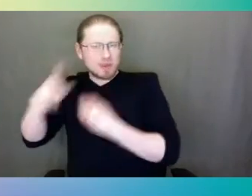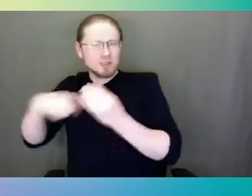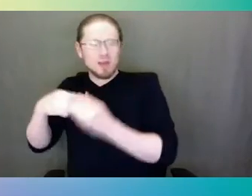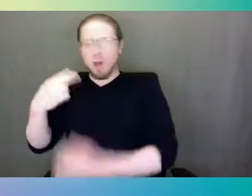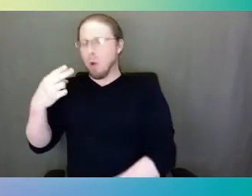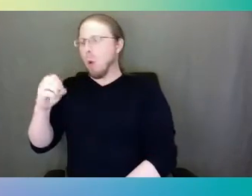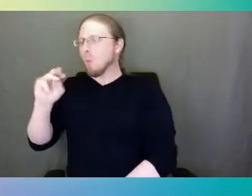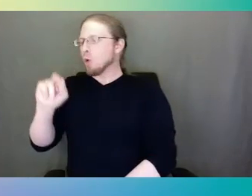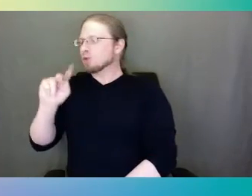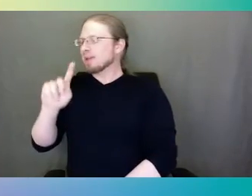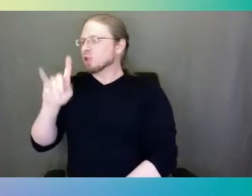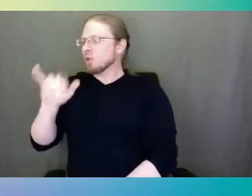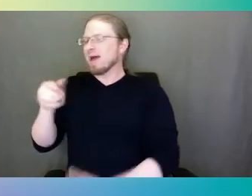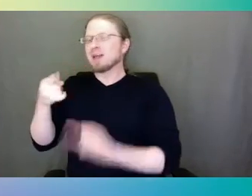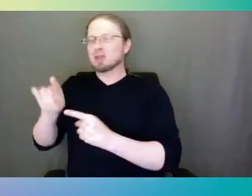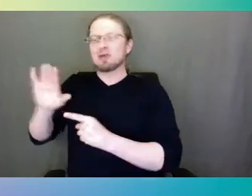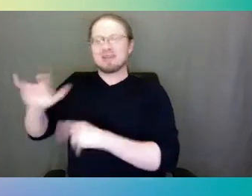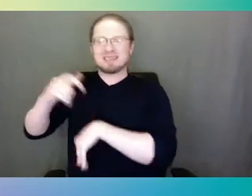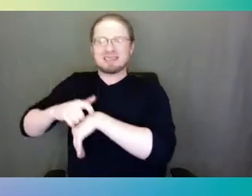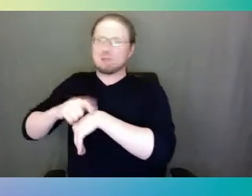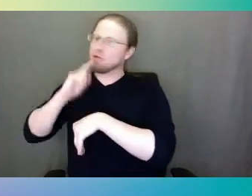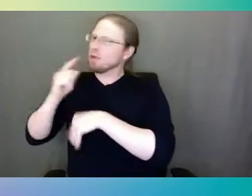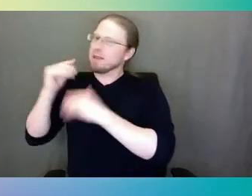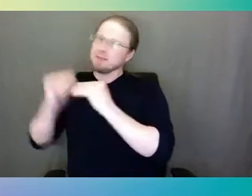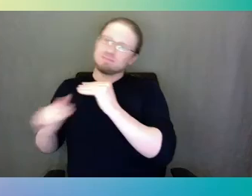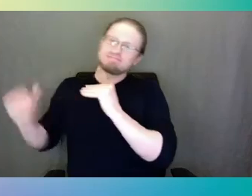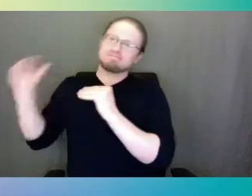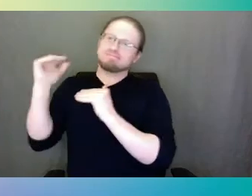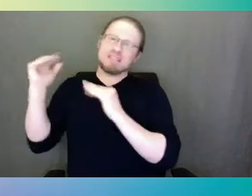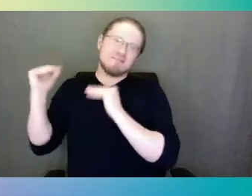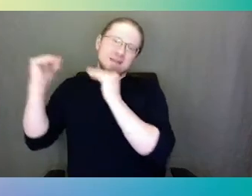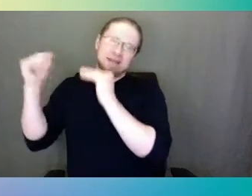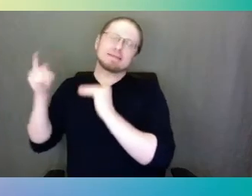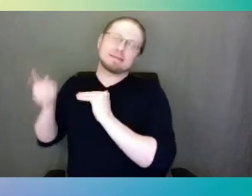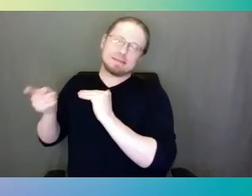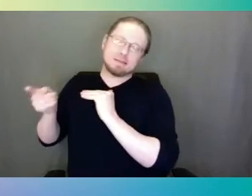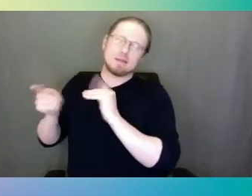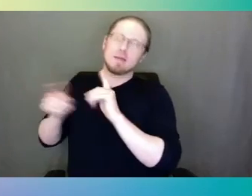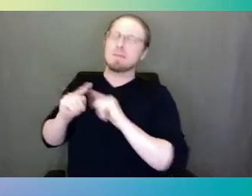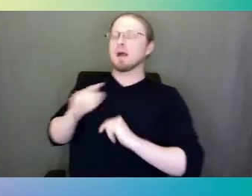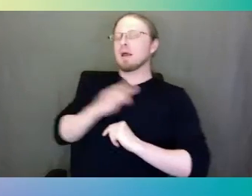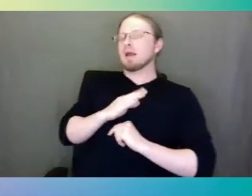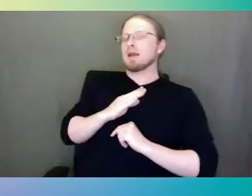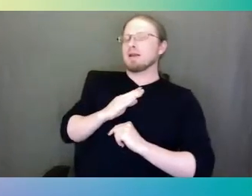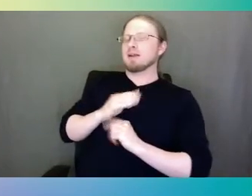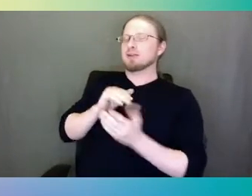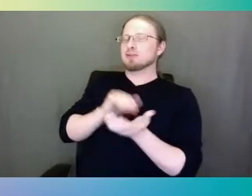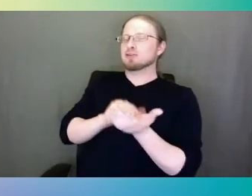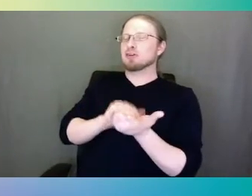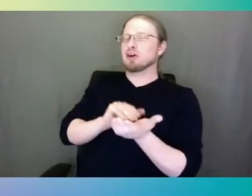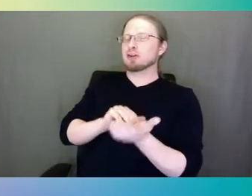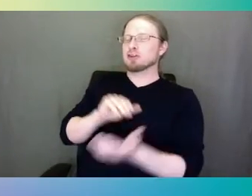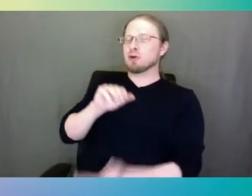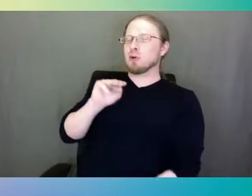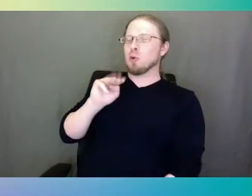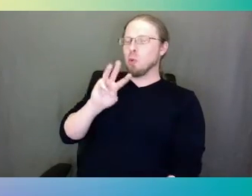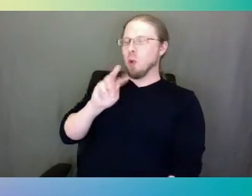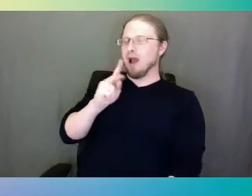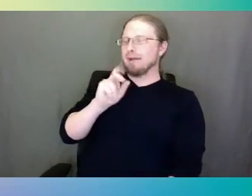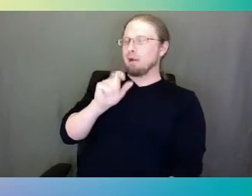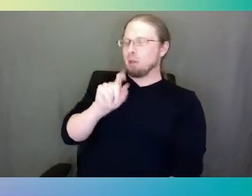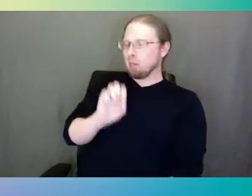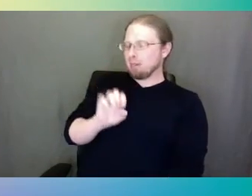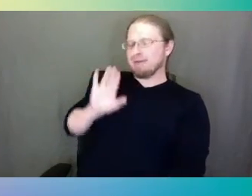time. But Dr. Weigel's humble response when challenged